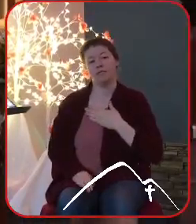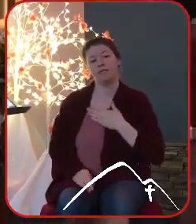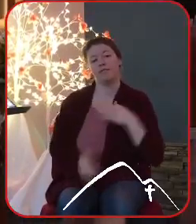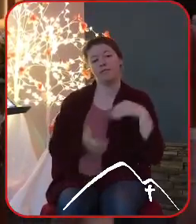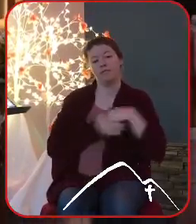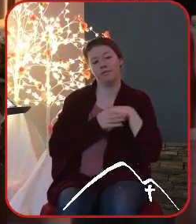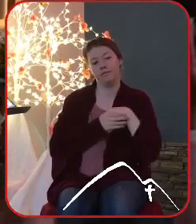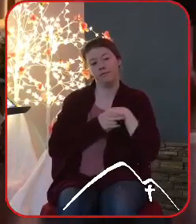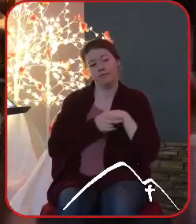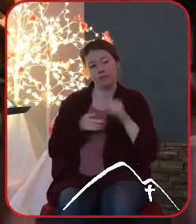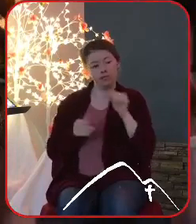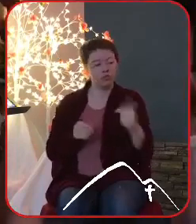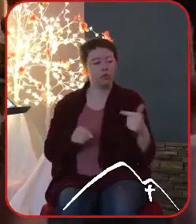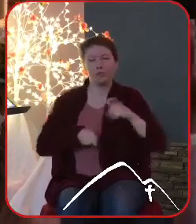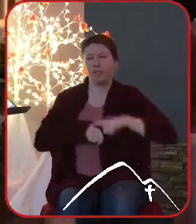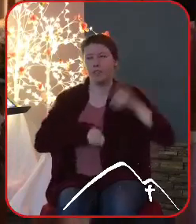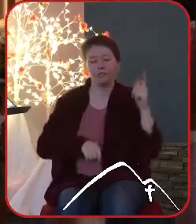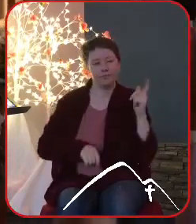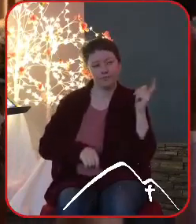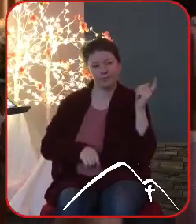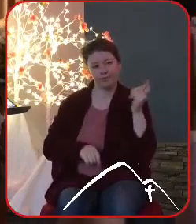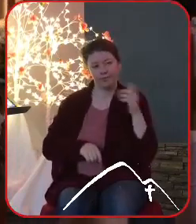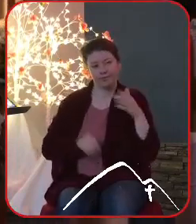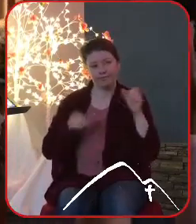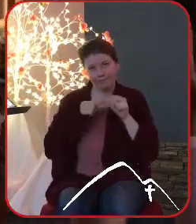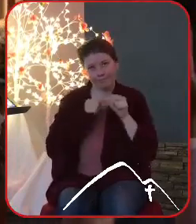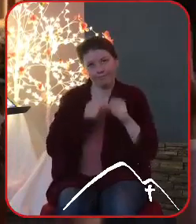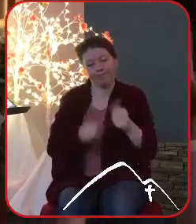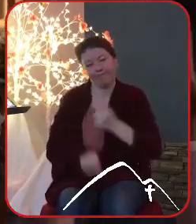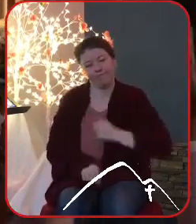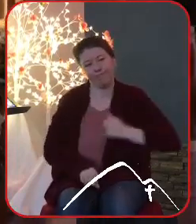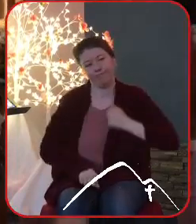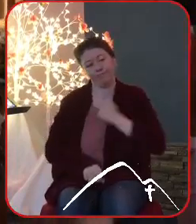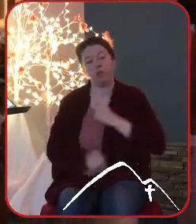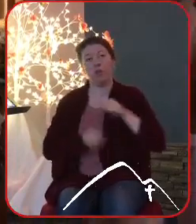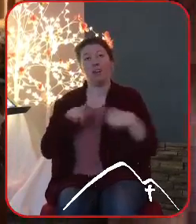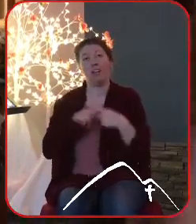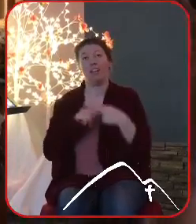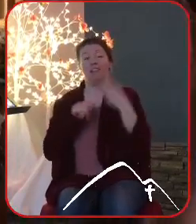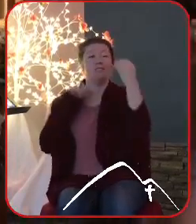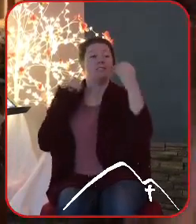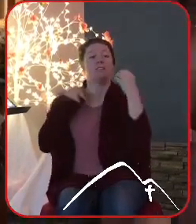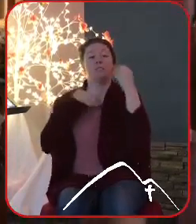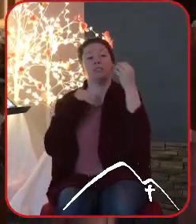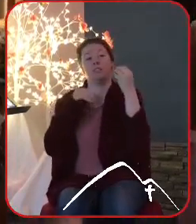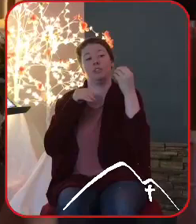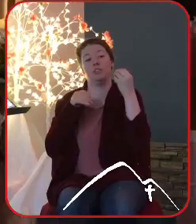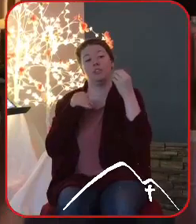About